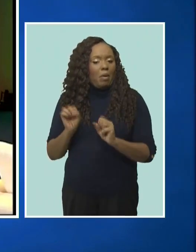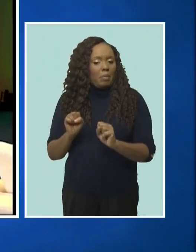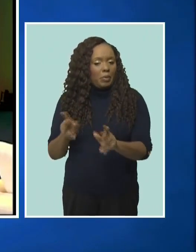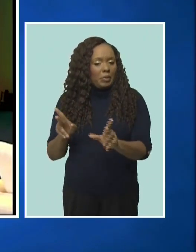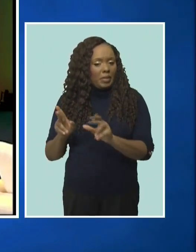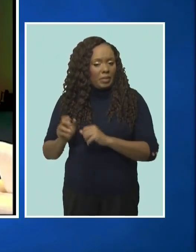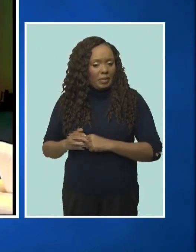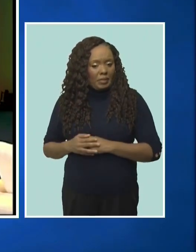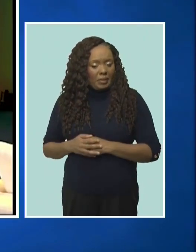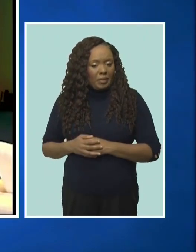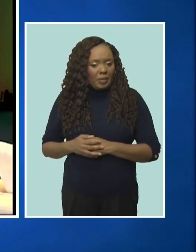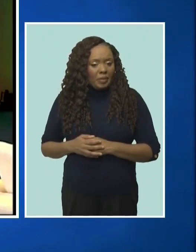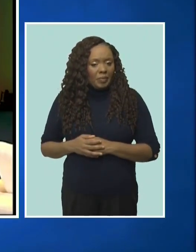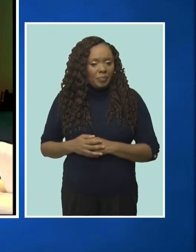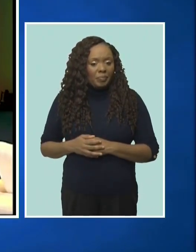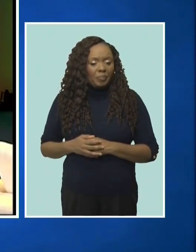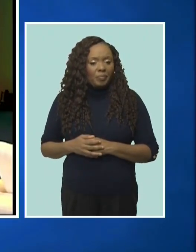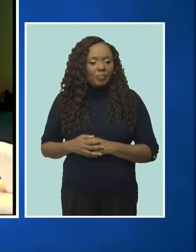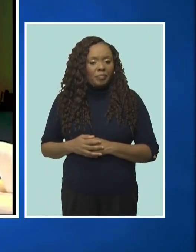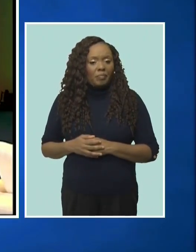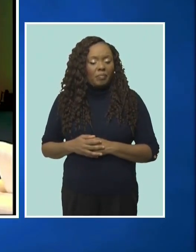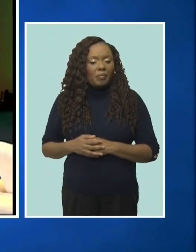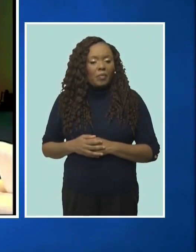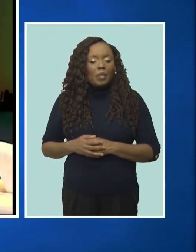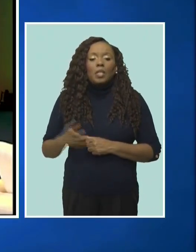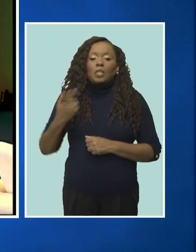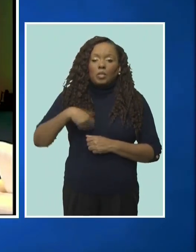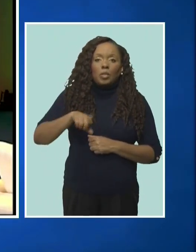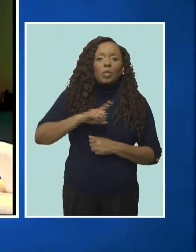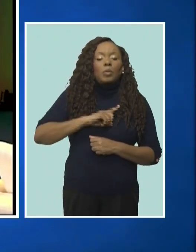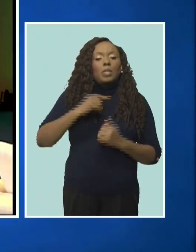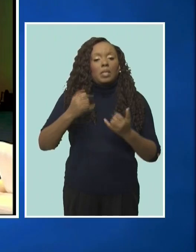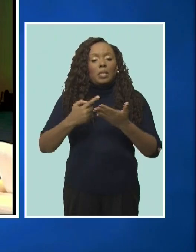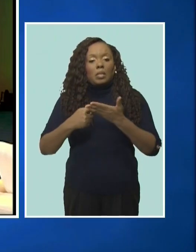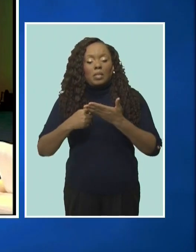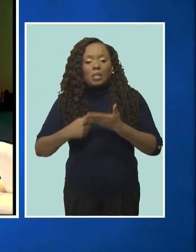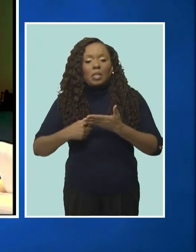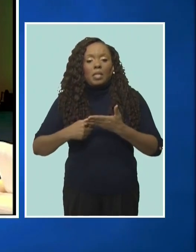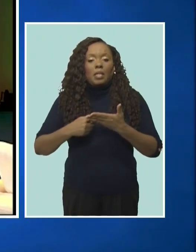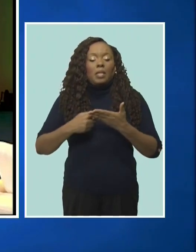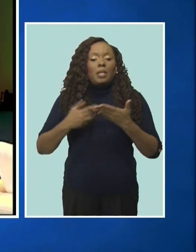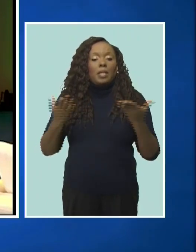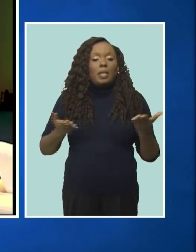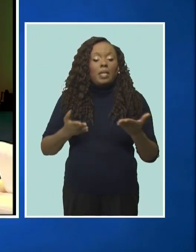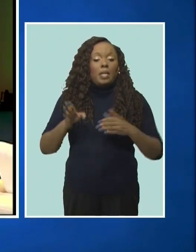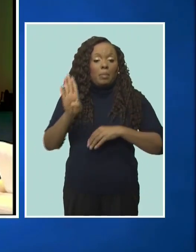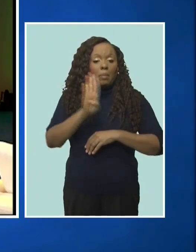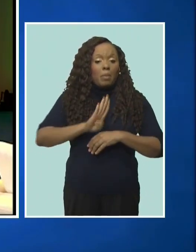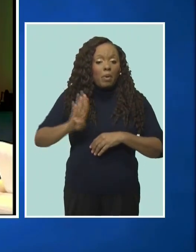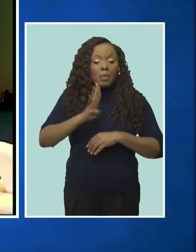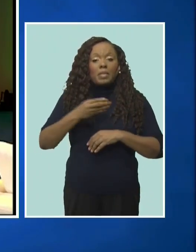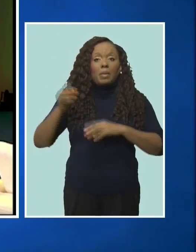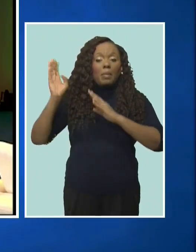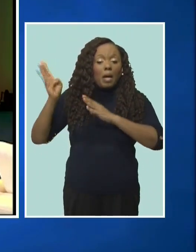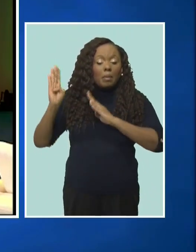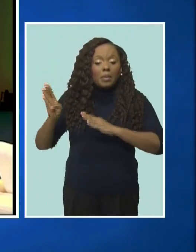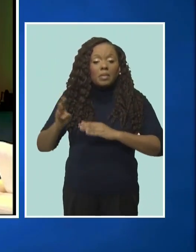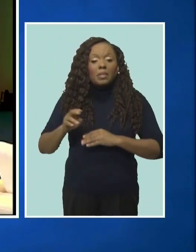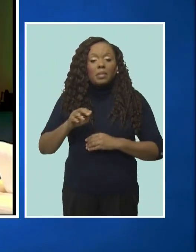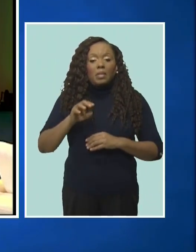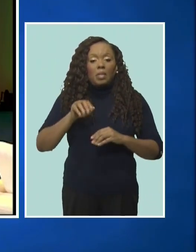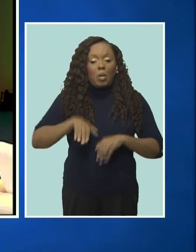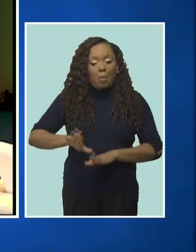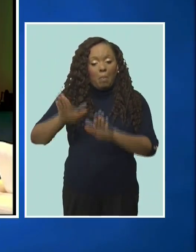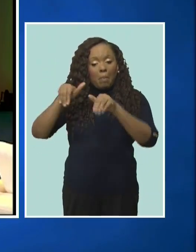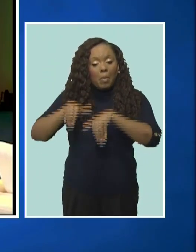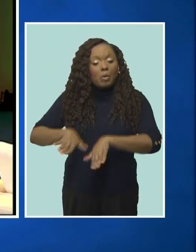been leading in marine conservation in the Bahamas. In Barbados, we are recognized as a